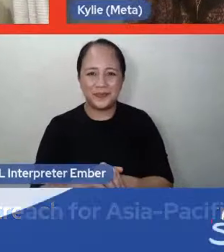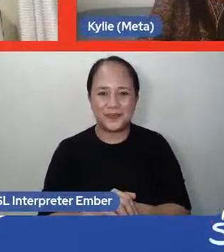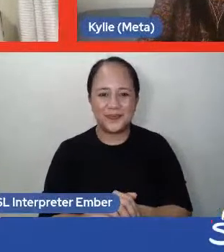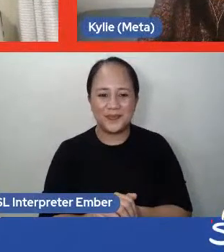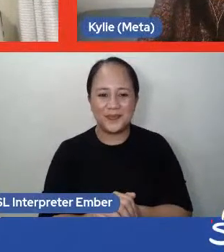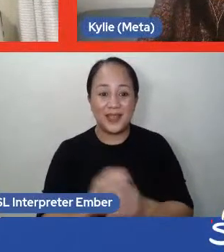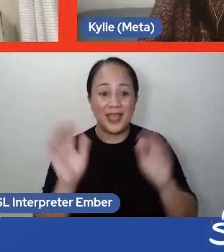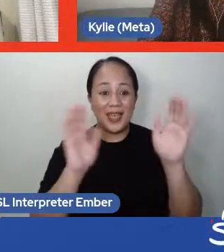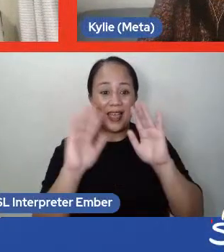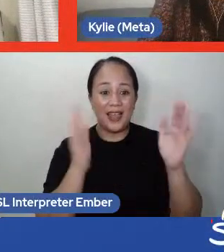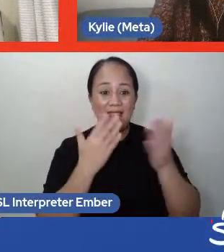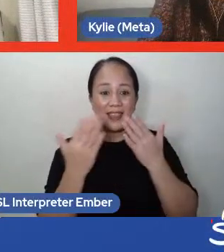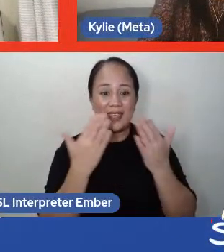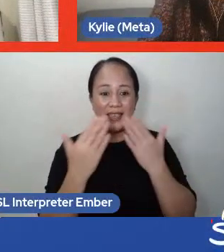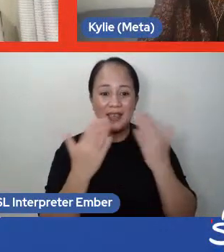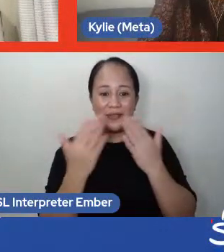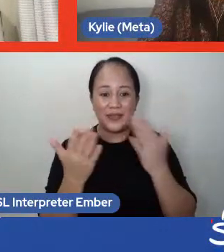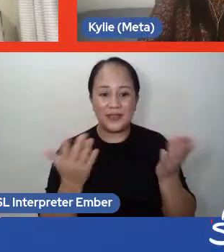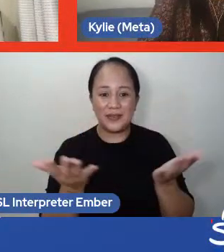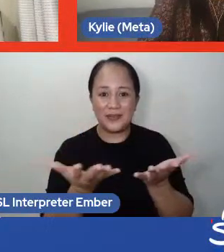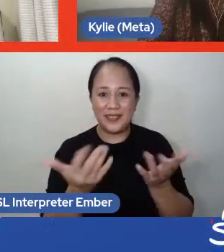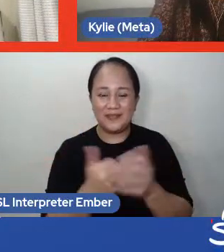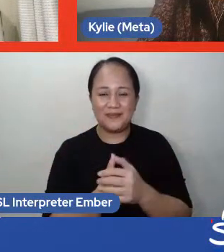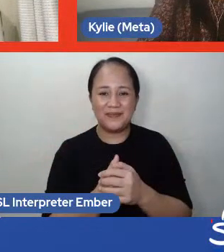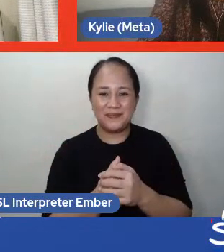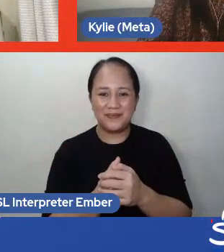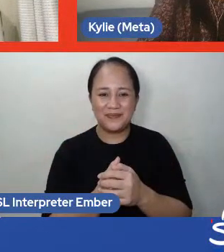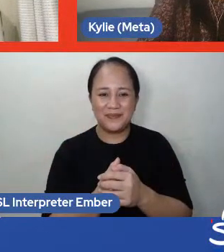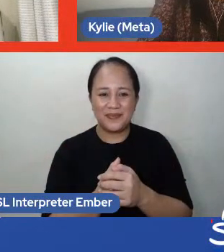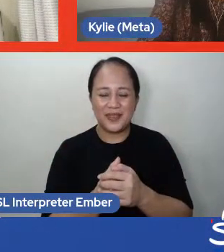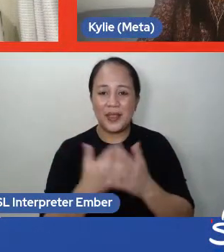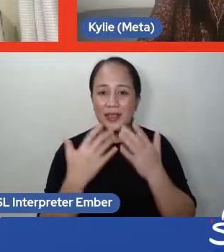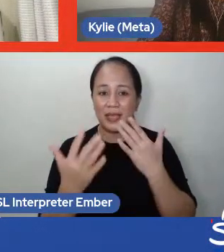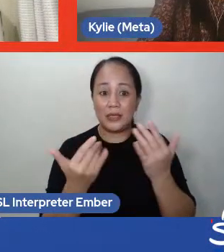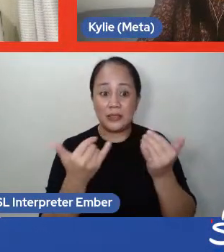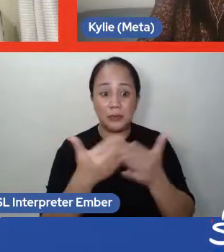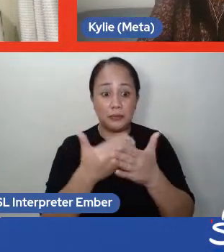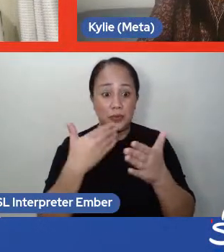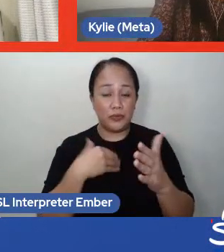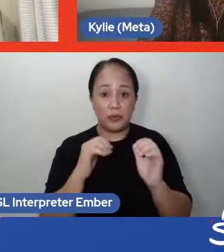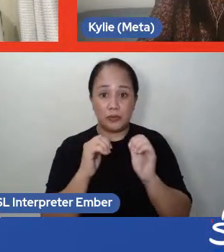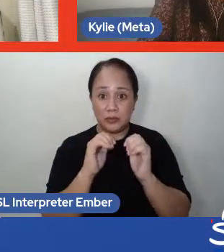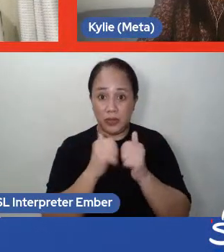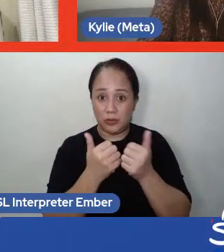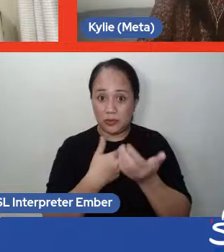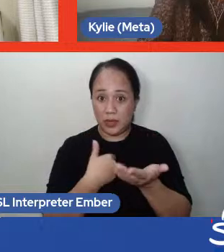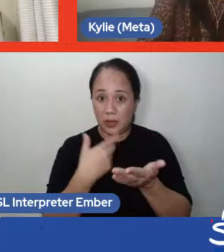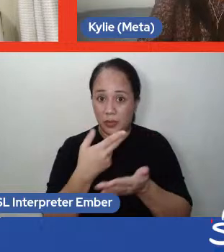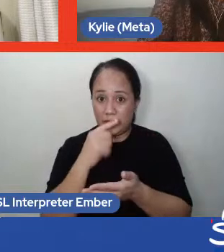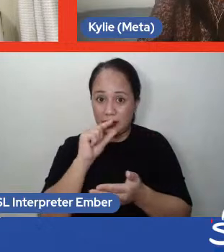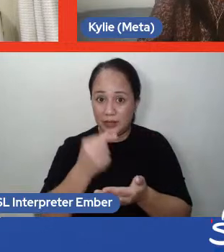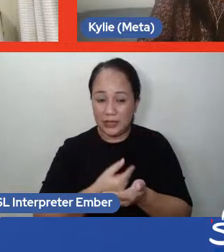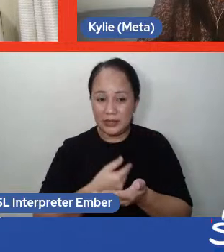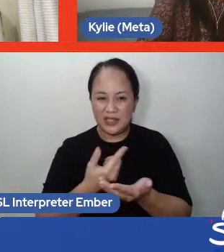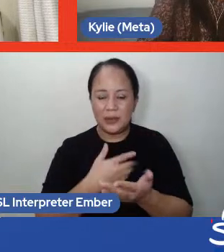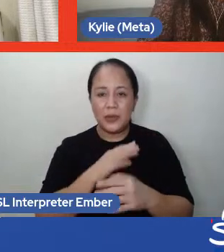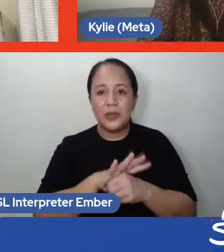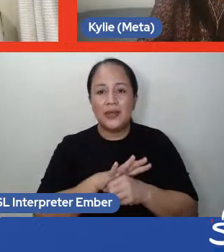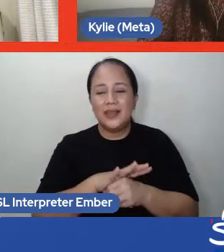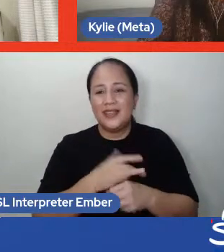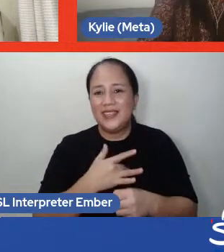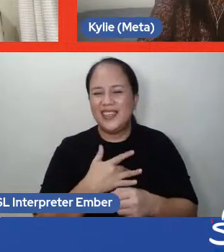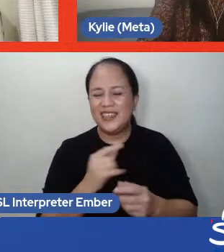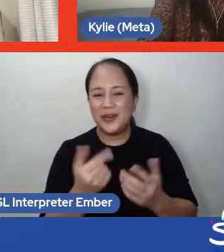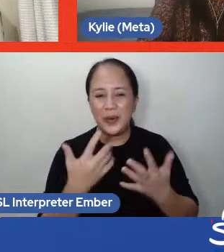Hi, thank you for having me. Good to see you all. Thank you so much. Bago natin kumustahin ang ating mga guests ngayong gabi, medyo na-pressure po ako sa bigatin